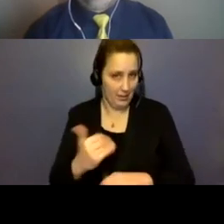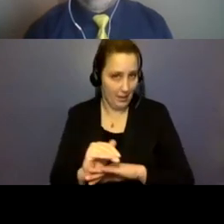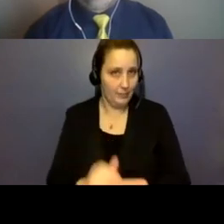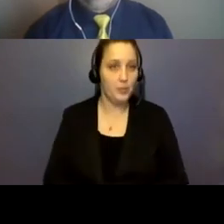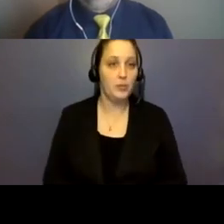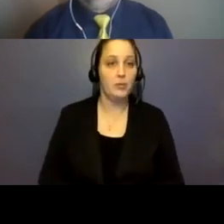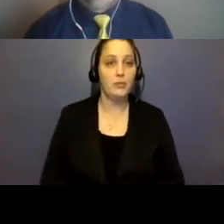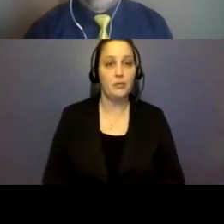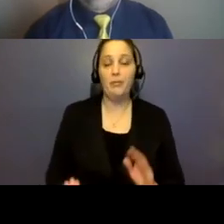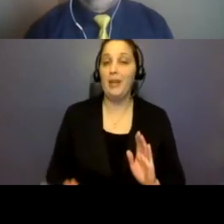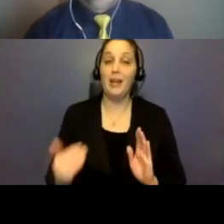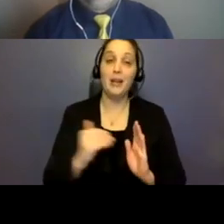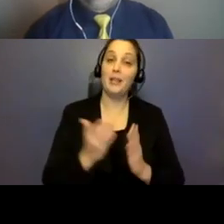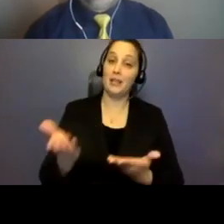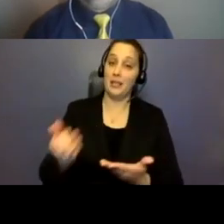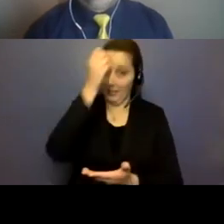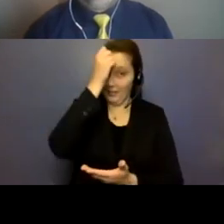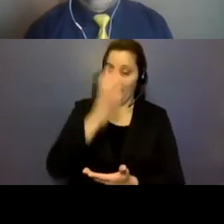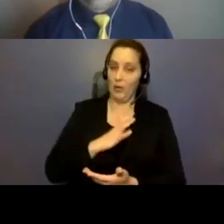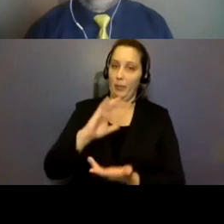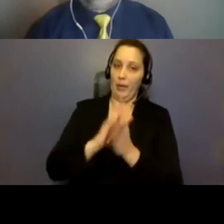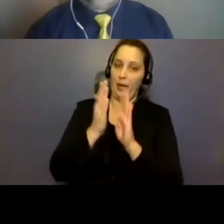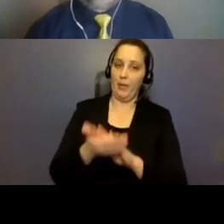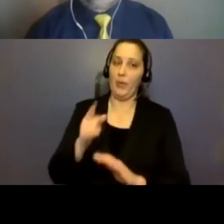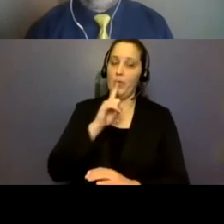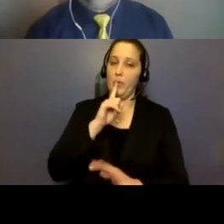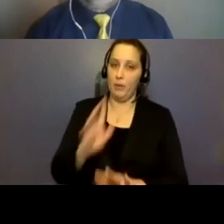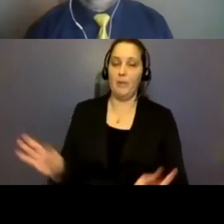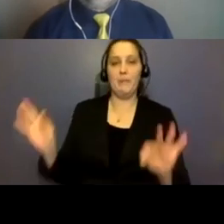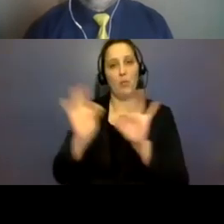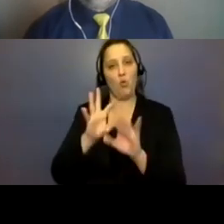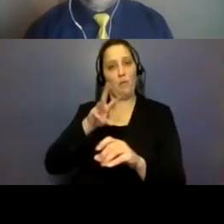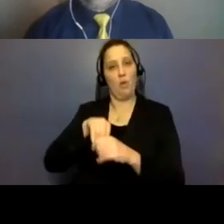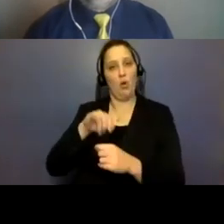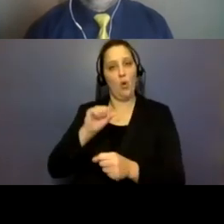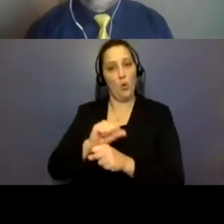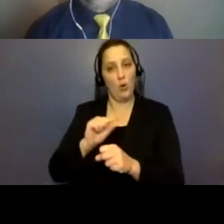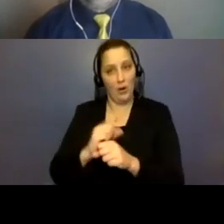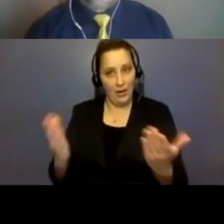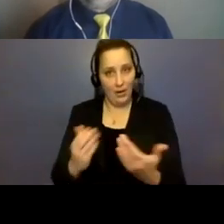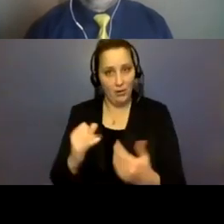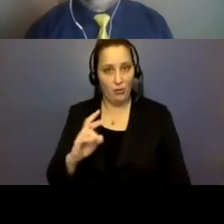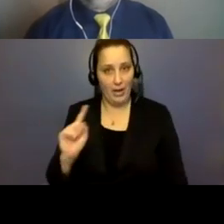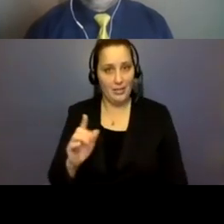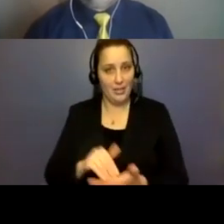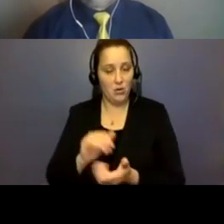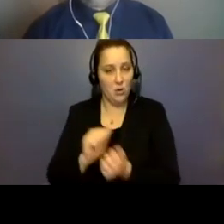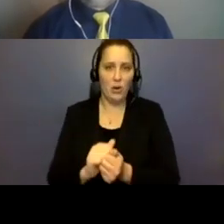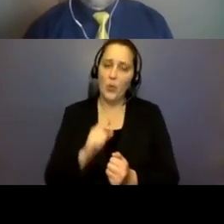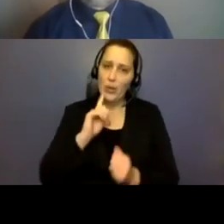Again, a gentleman who has become a really, really important part of the work that we do at the Straz Center with Creative